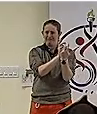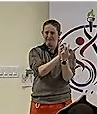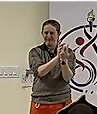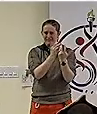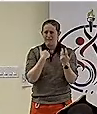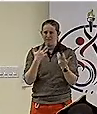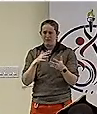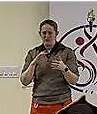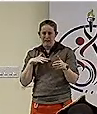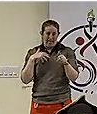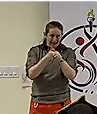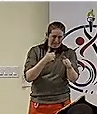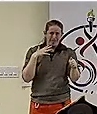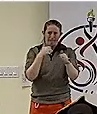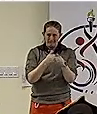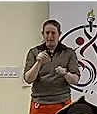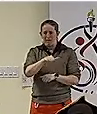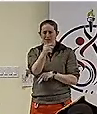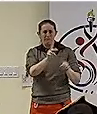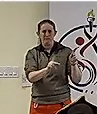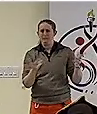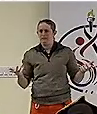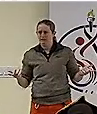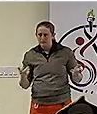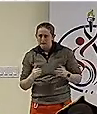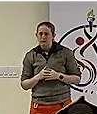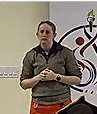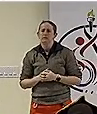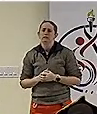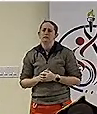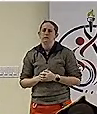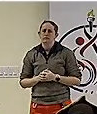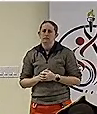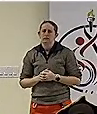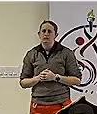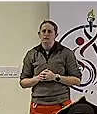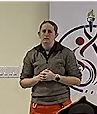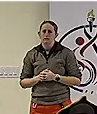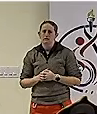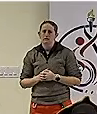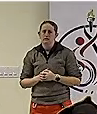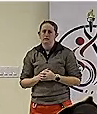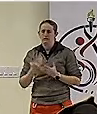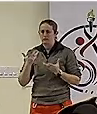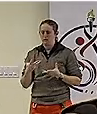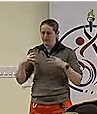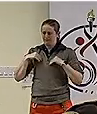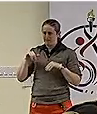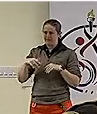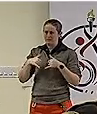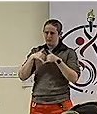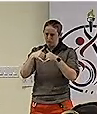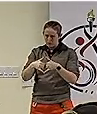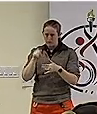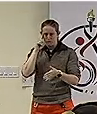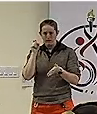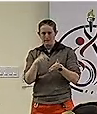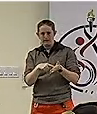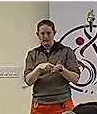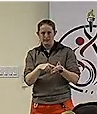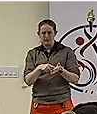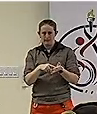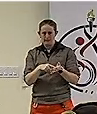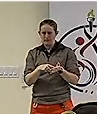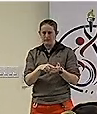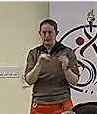to other people around me. So I think getting this award and receiving recognition, similar to how everyone has